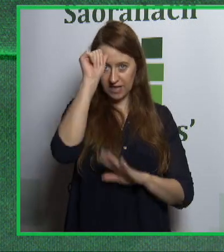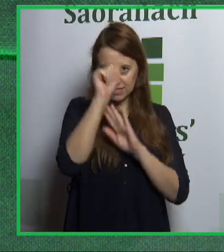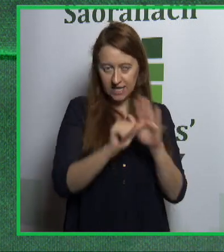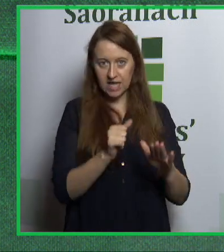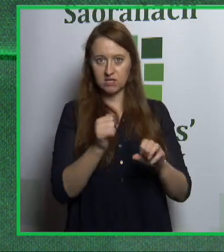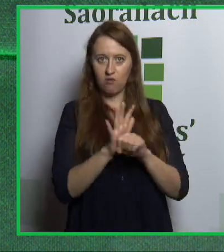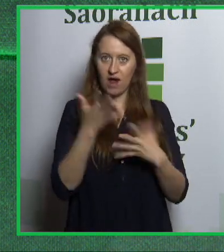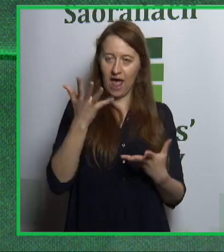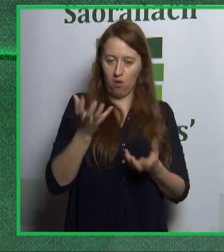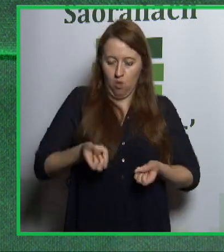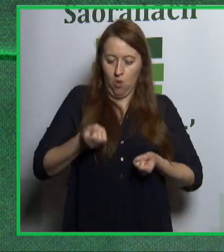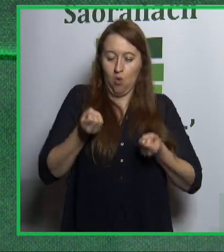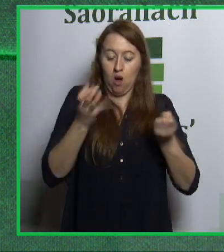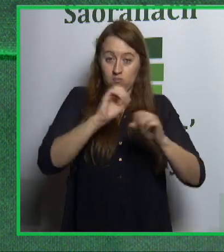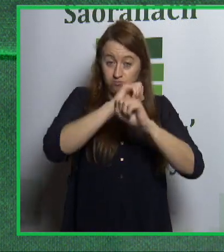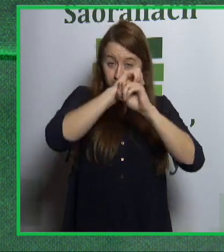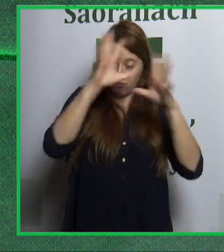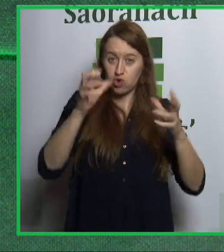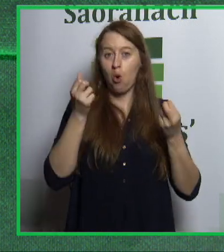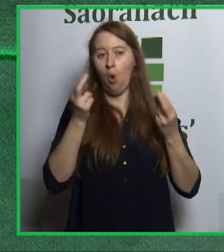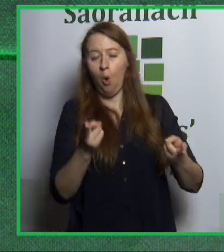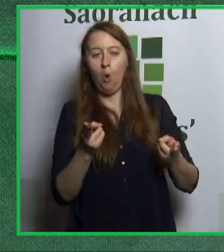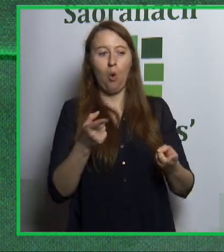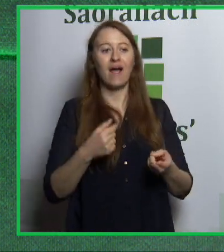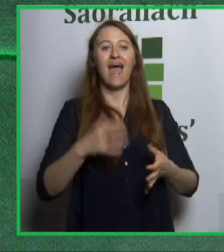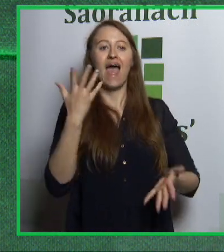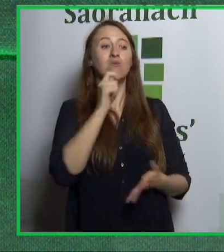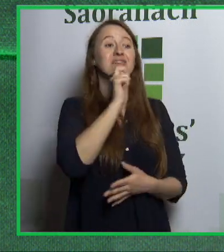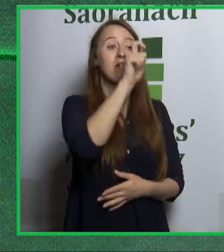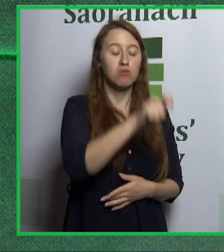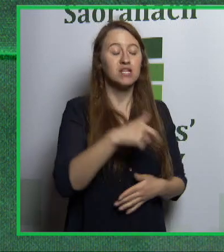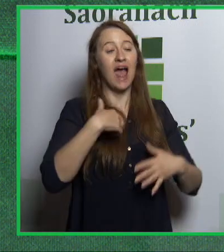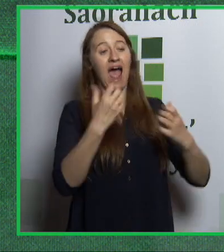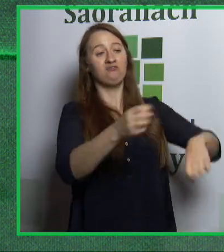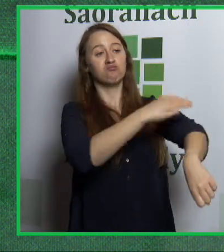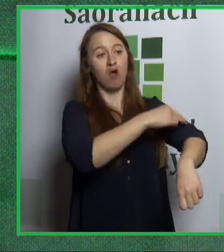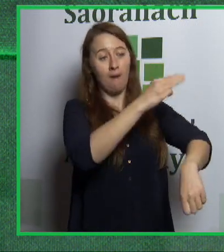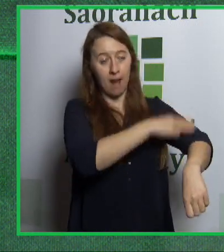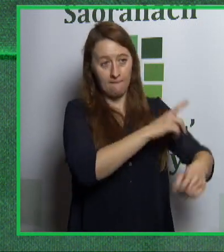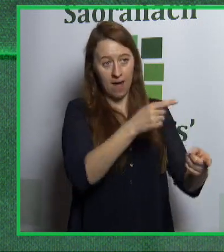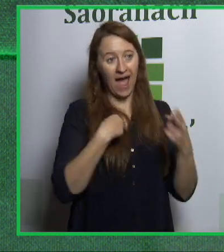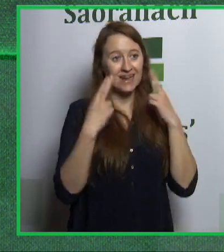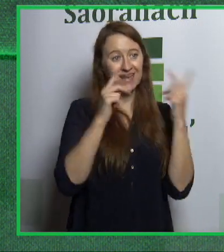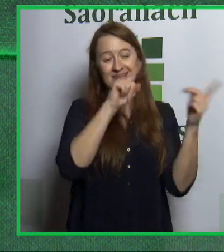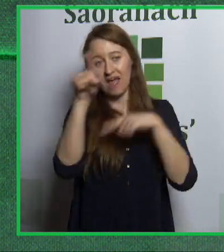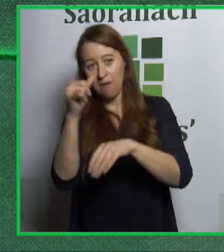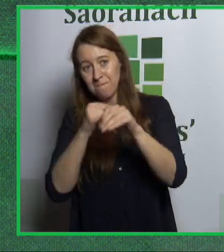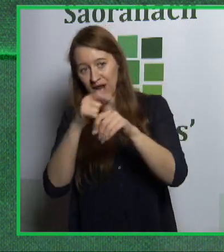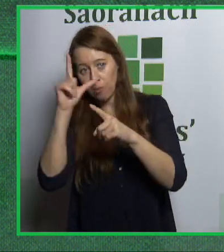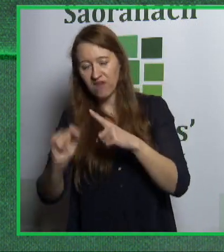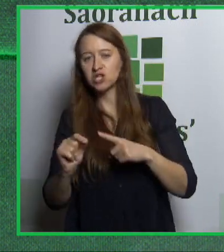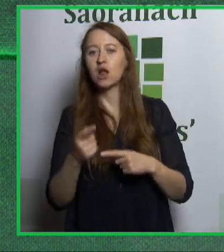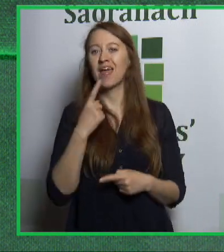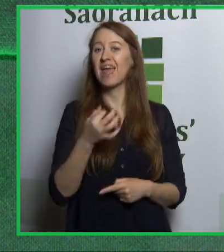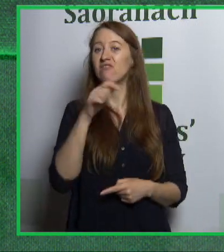or the supports for somebody to articulate it on your behalf and bring you to a medical professional, if somebody hands you a bag of weed and says this will make you feel